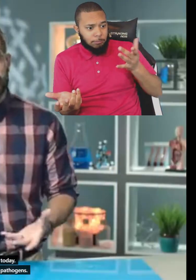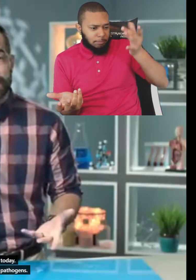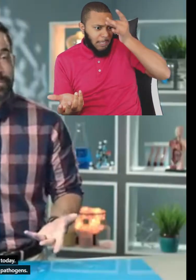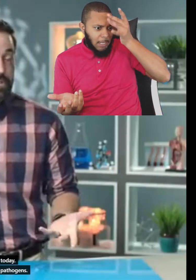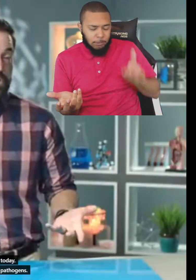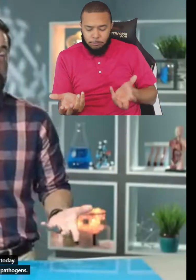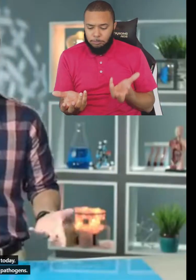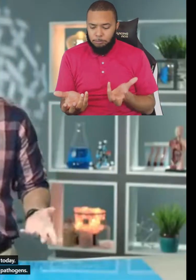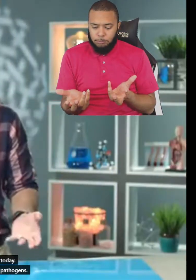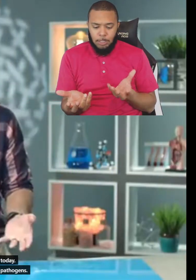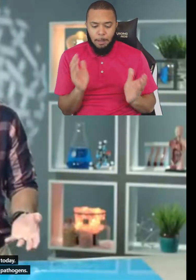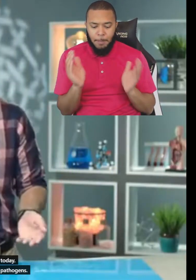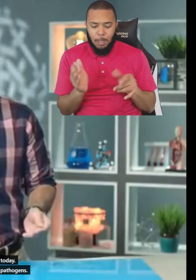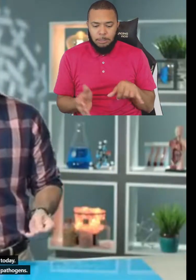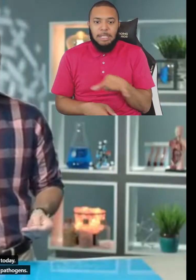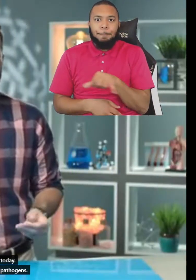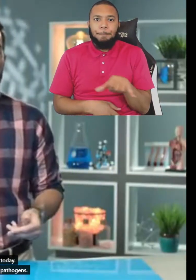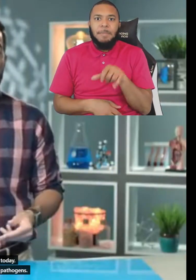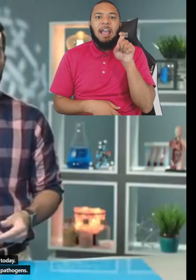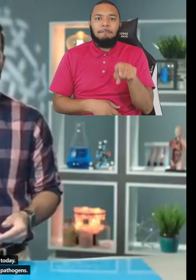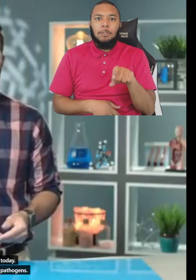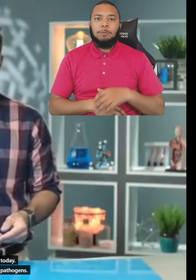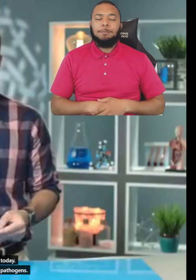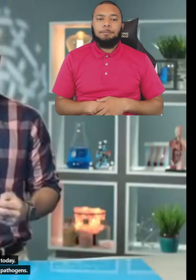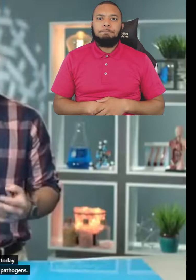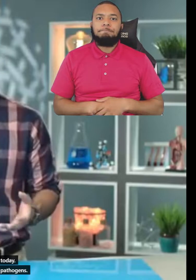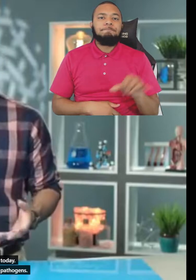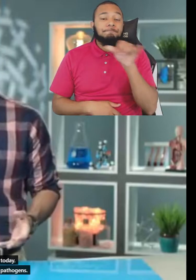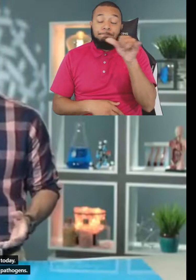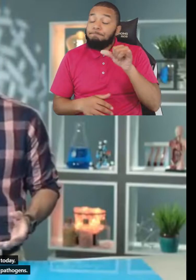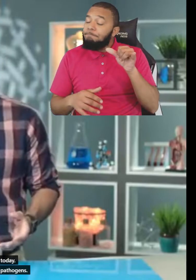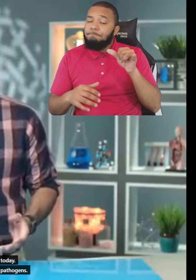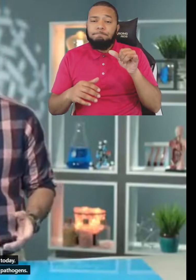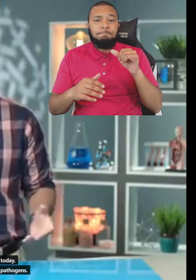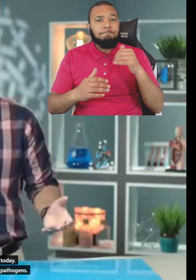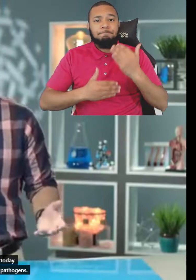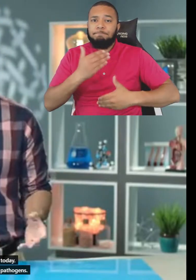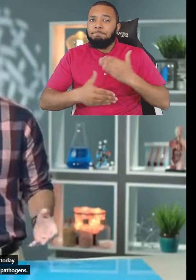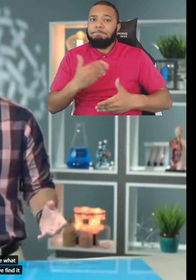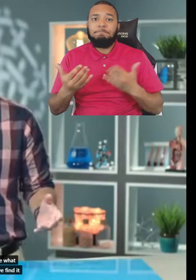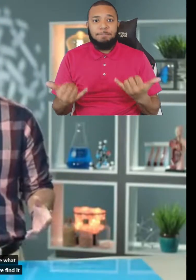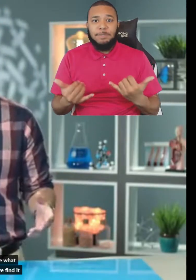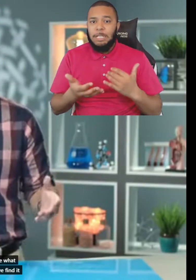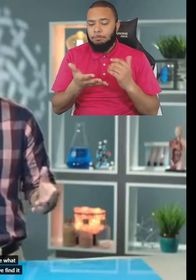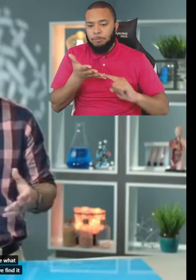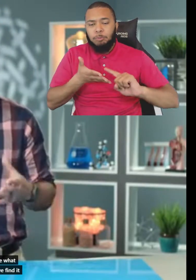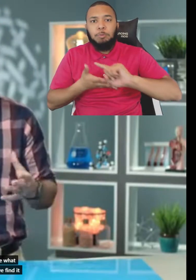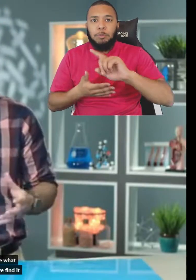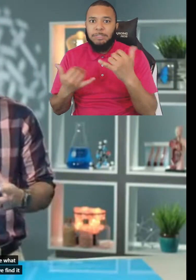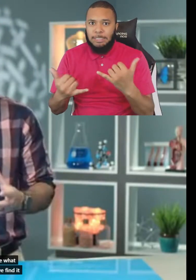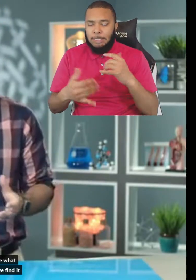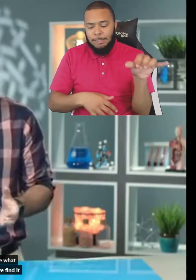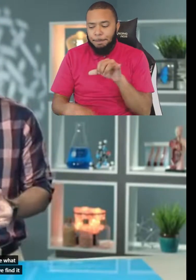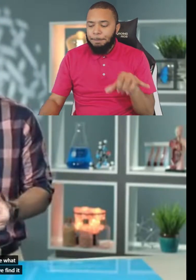the system we still use today. Okay, this is how we identify pathogens, and we know that they're,